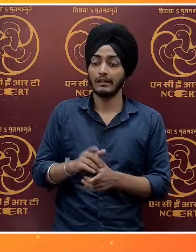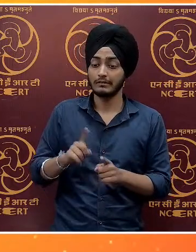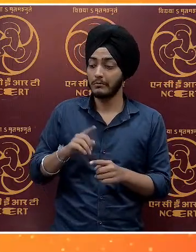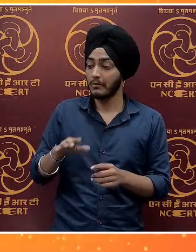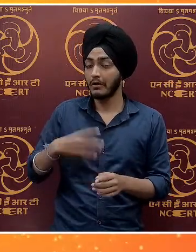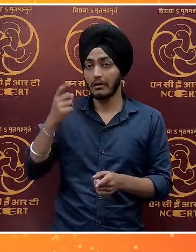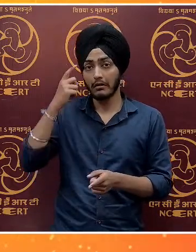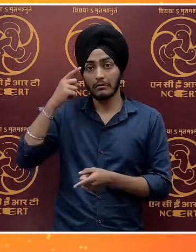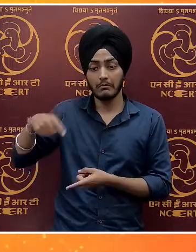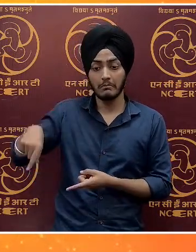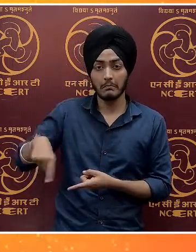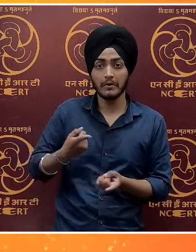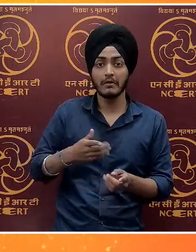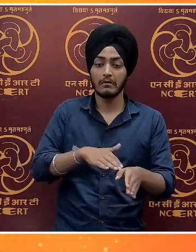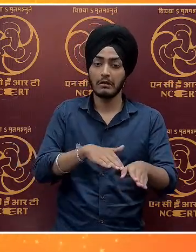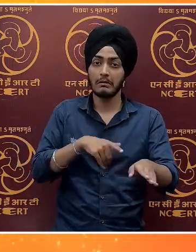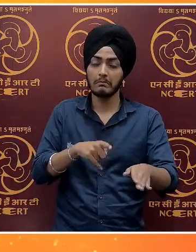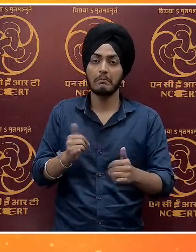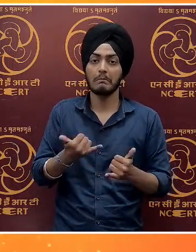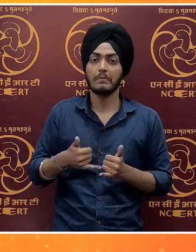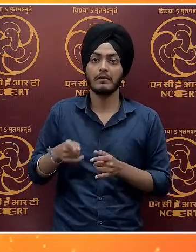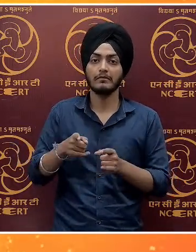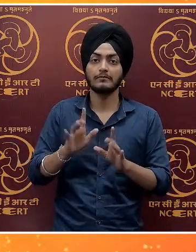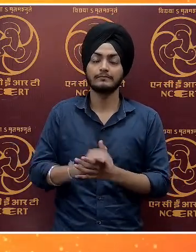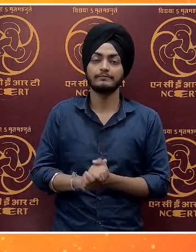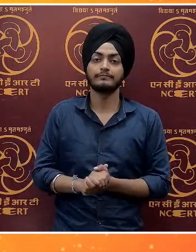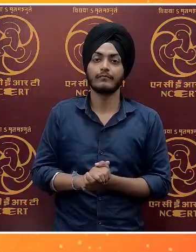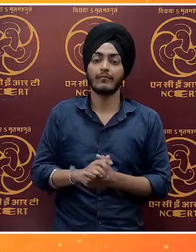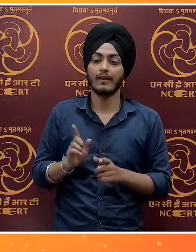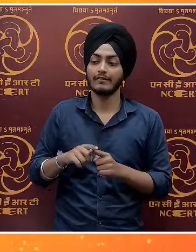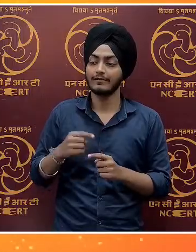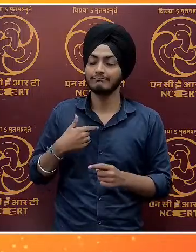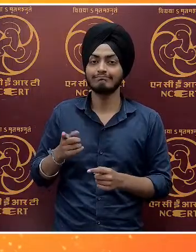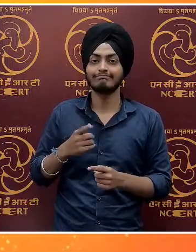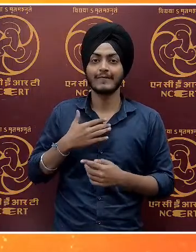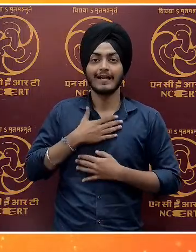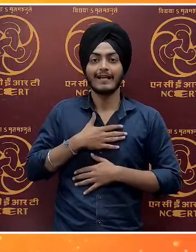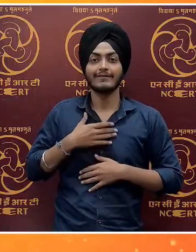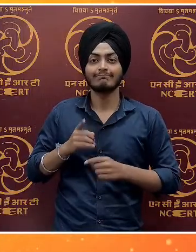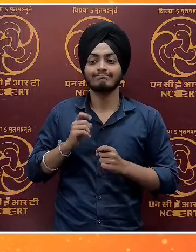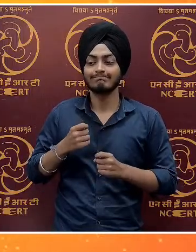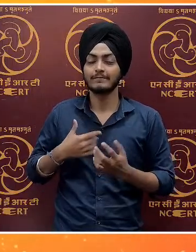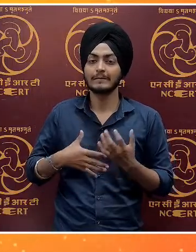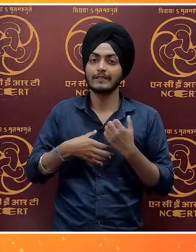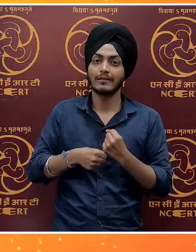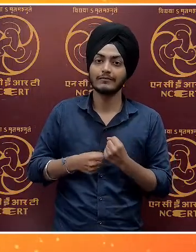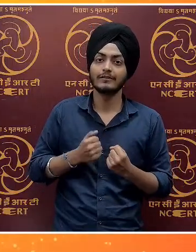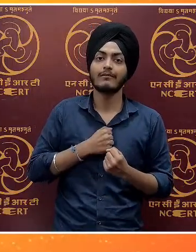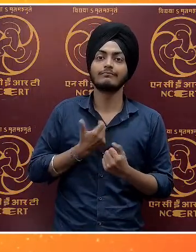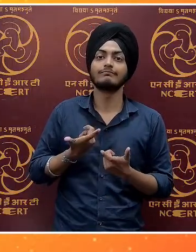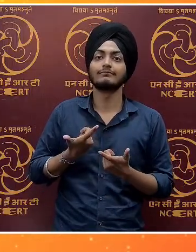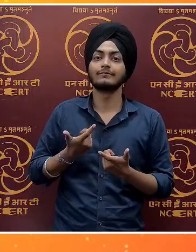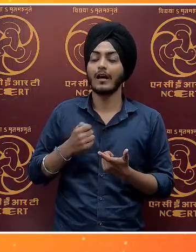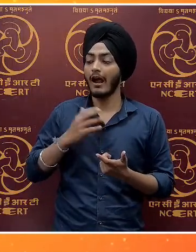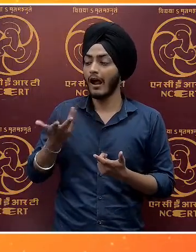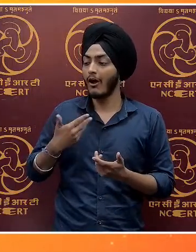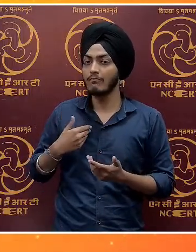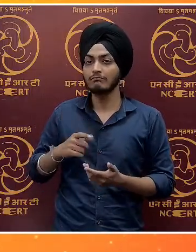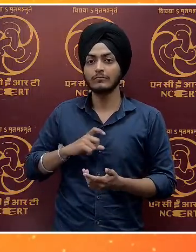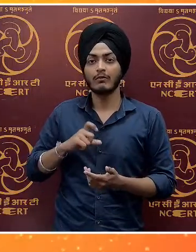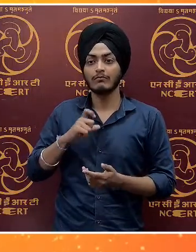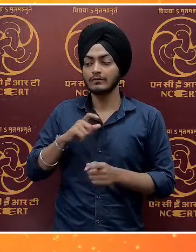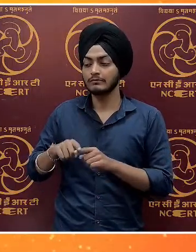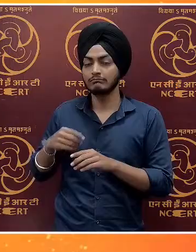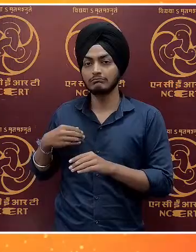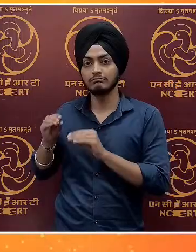road and the busiest place. We cherish the bond of friendship, trust, and how the encouragement is